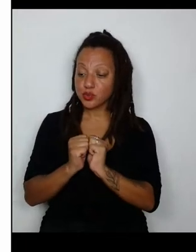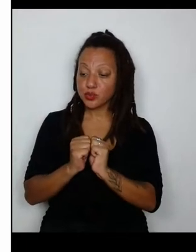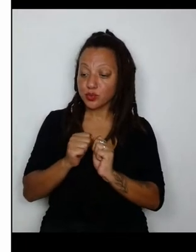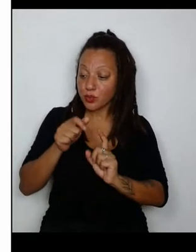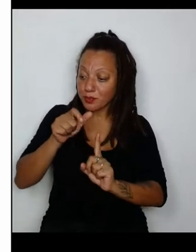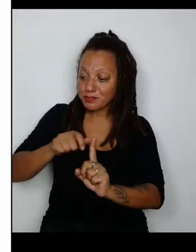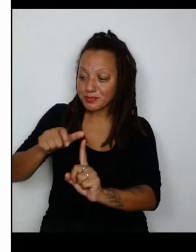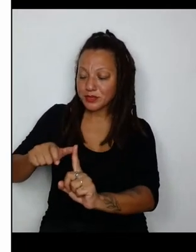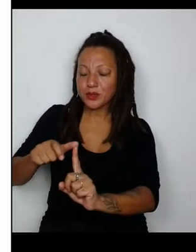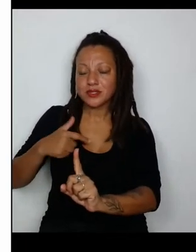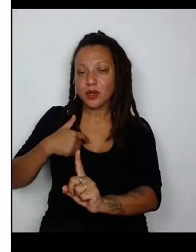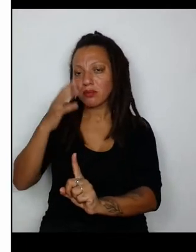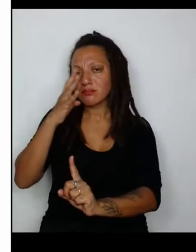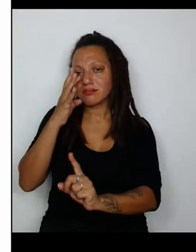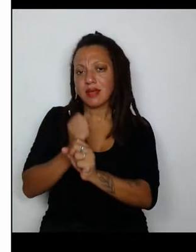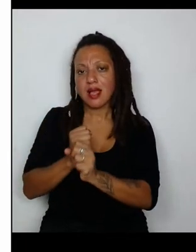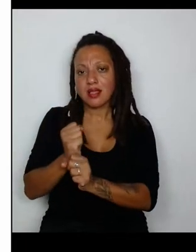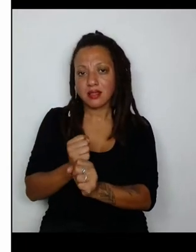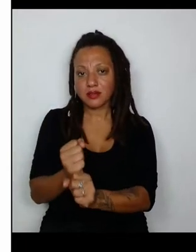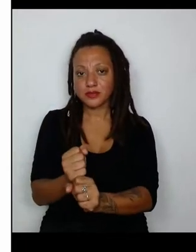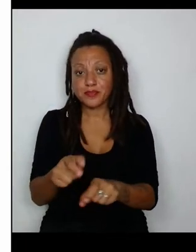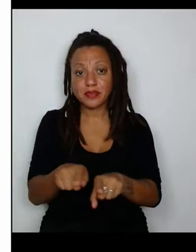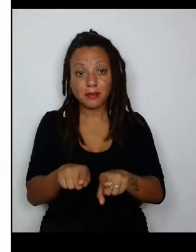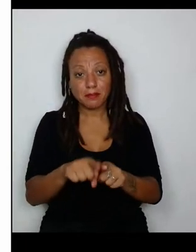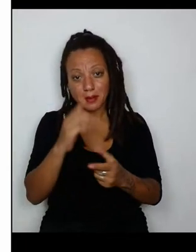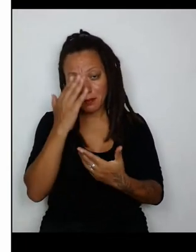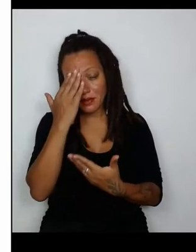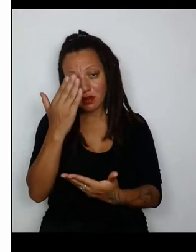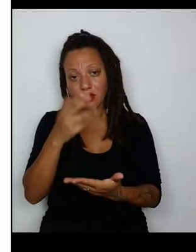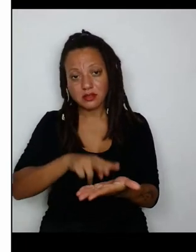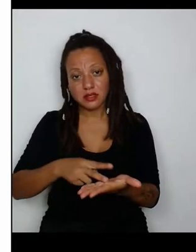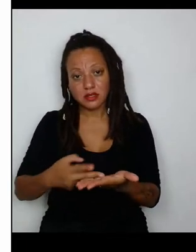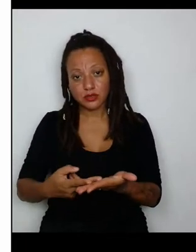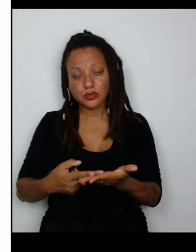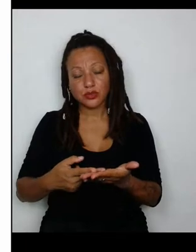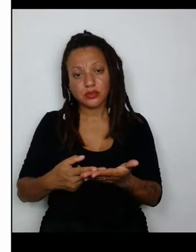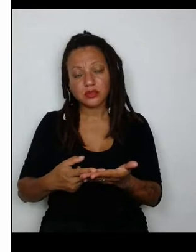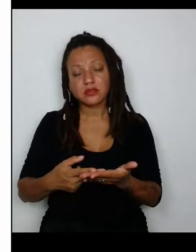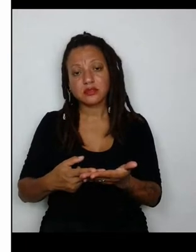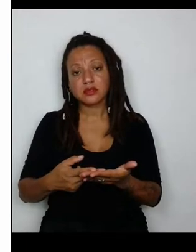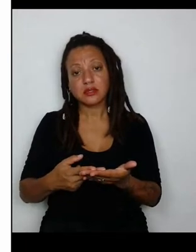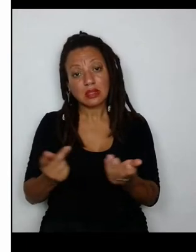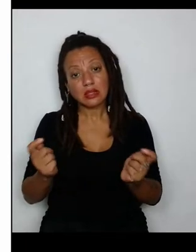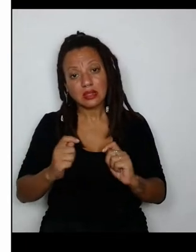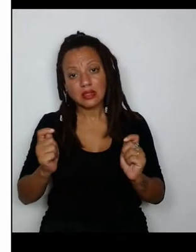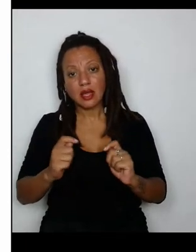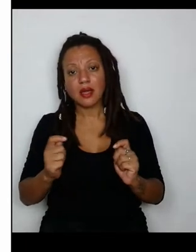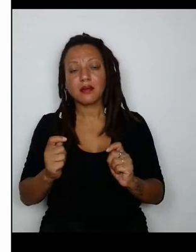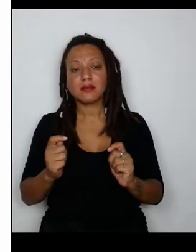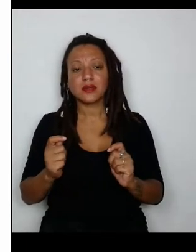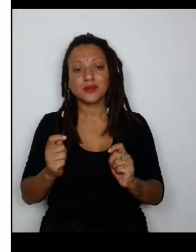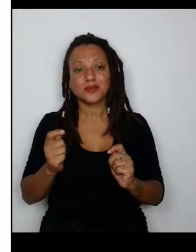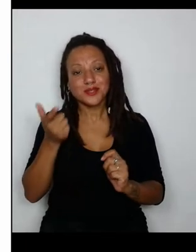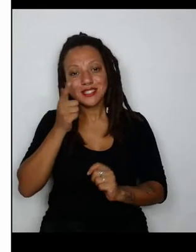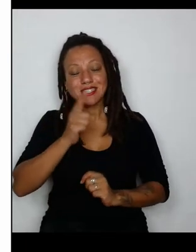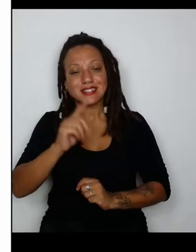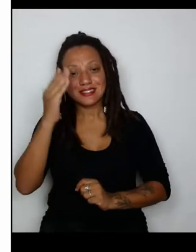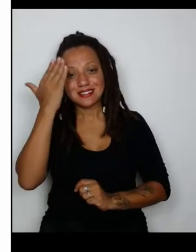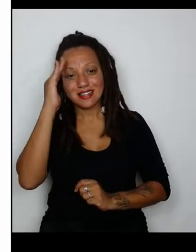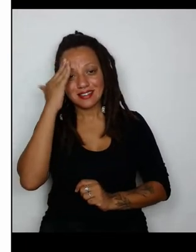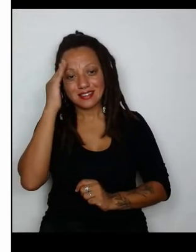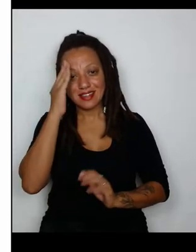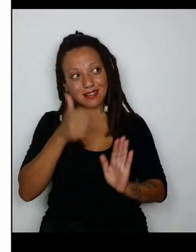translators who have made these presentations so widely accessible the title of my talk today is